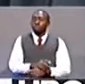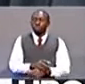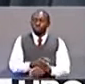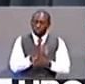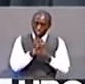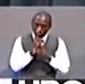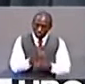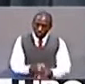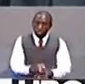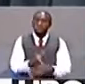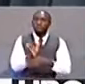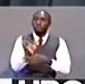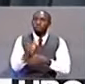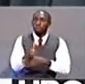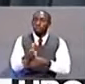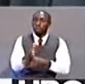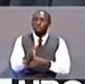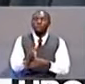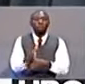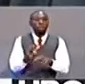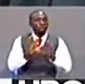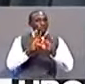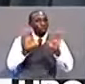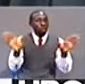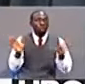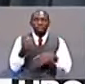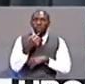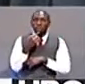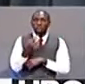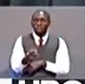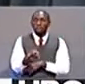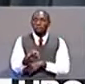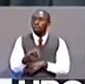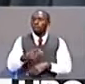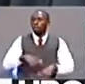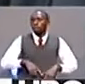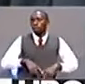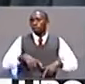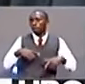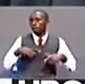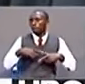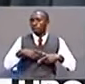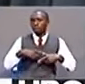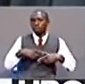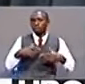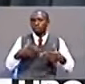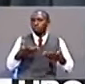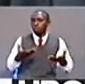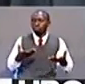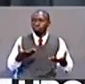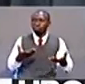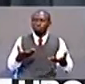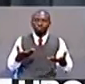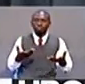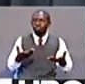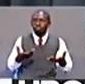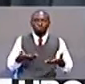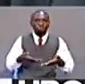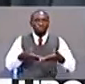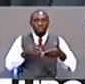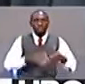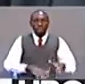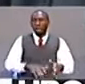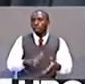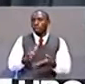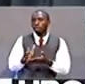to us that what took the life of our dear beloved Archbishop was ischemic heart disease due to coronary